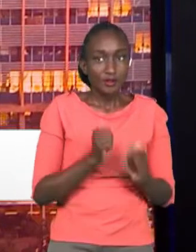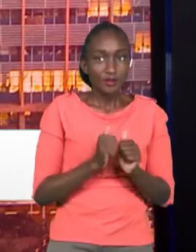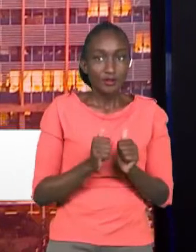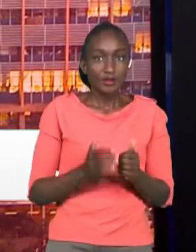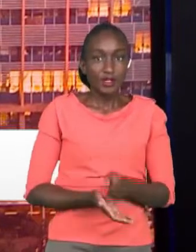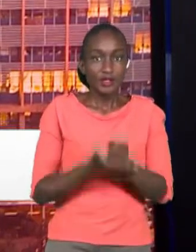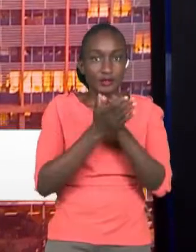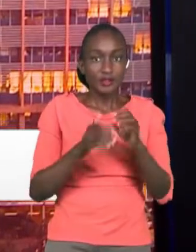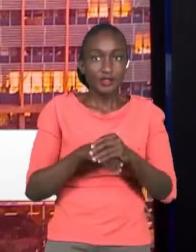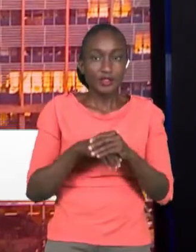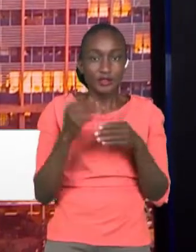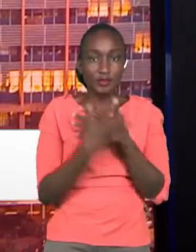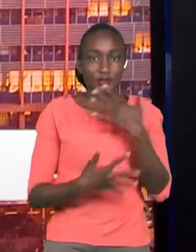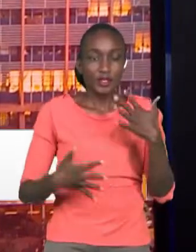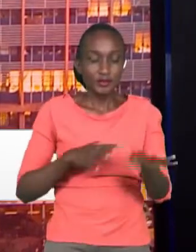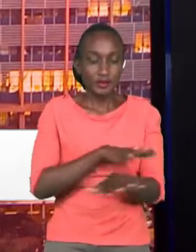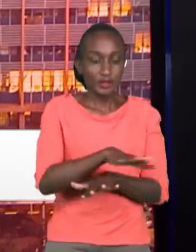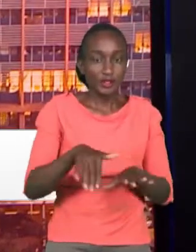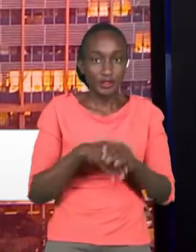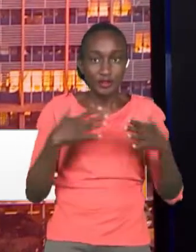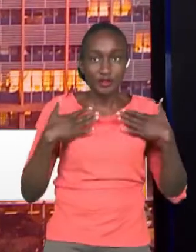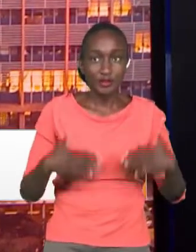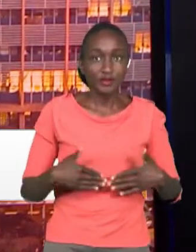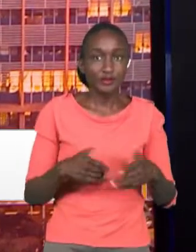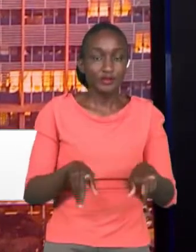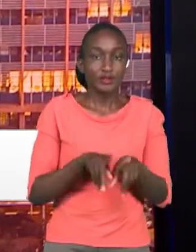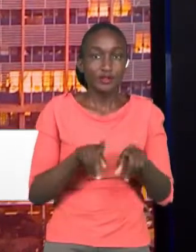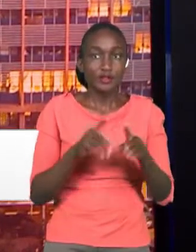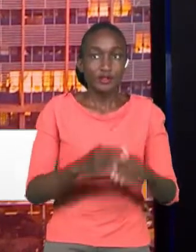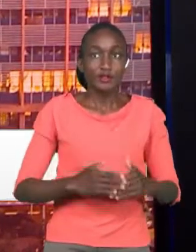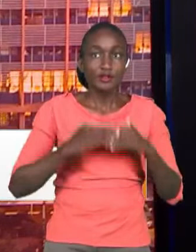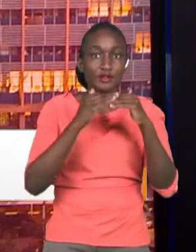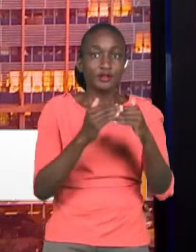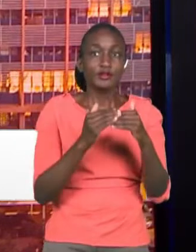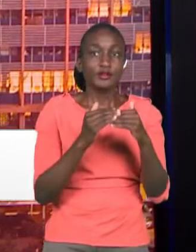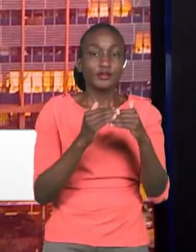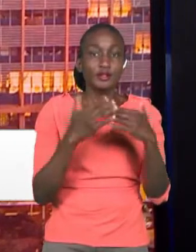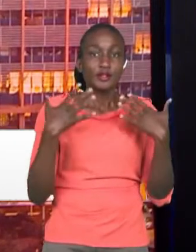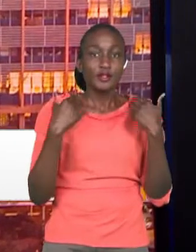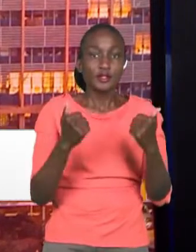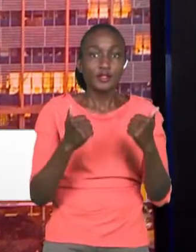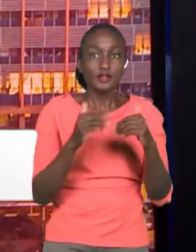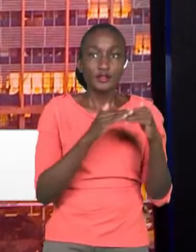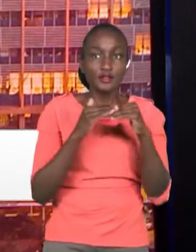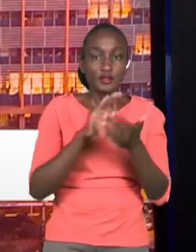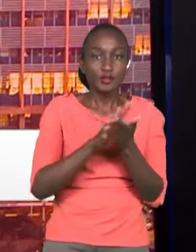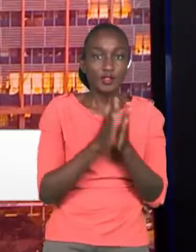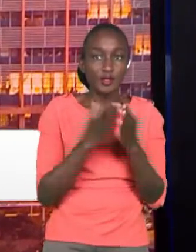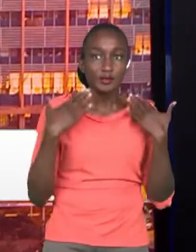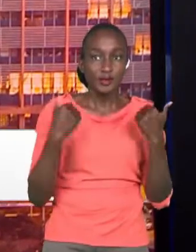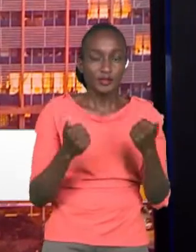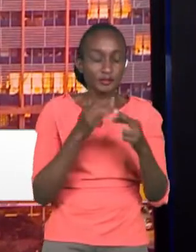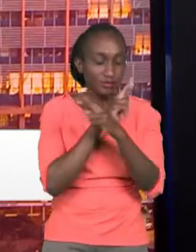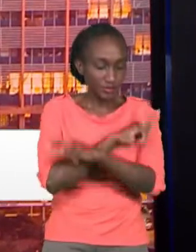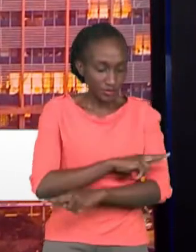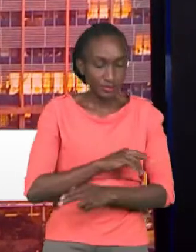circulations, it's pure the blood in the body, and it's also boost up our energy level. Okay. And we become healthy and we relaxed.